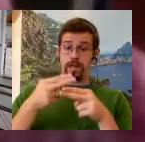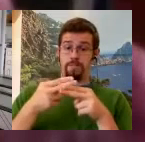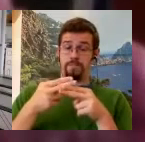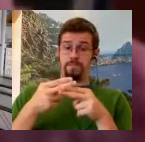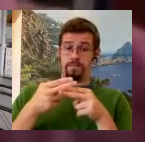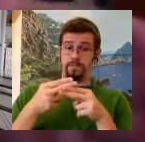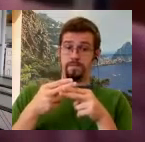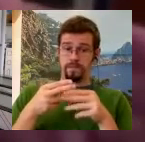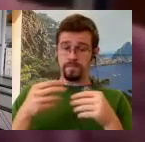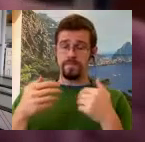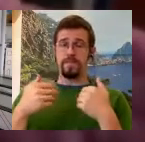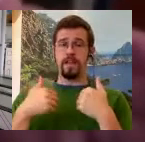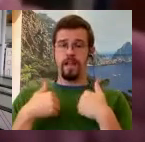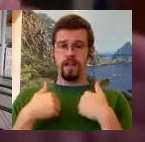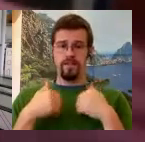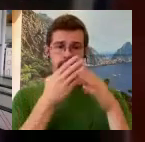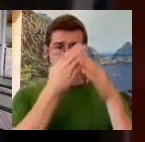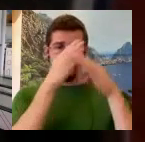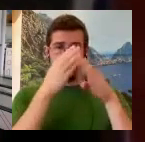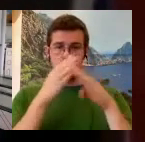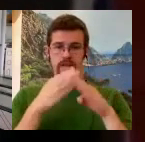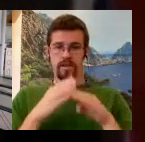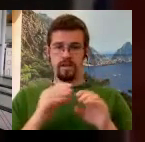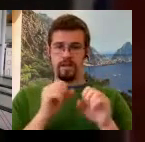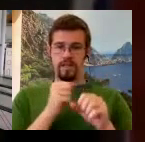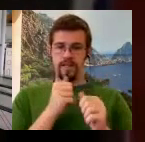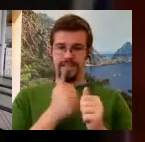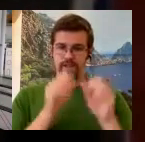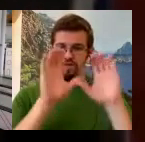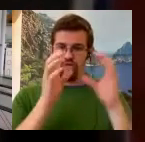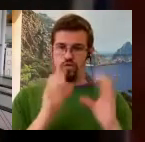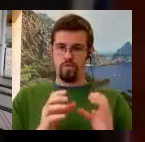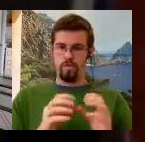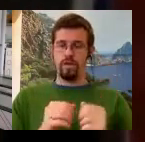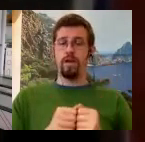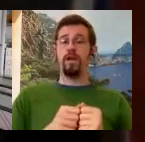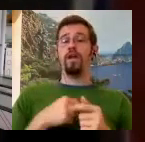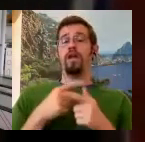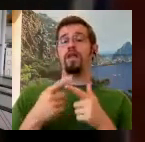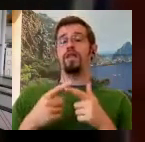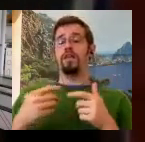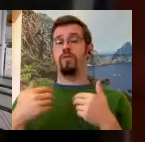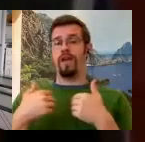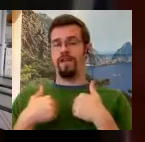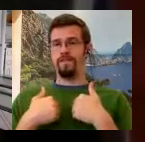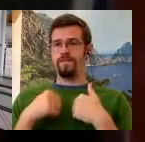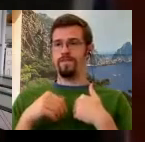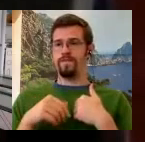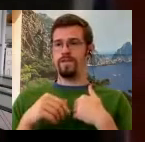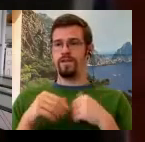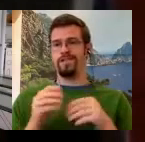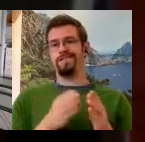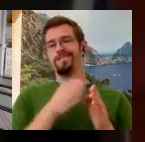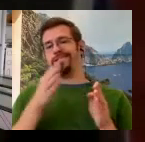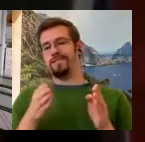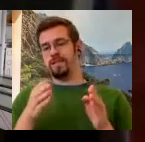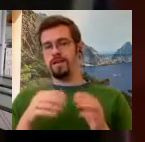which is optional, which is used for sorting, and we have the end section, which is the two-dimensional space, which is not